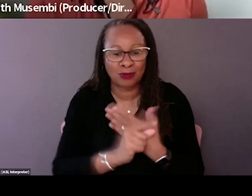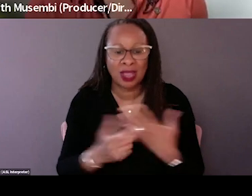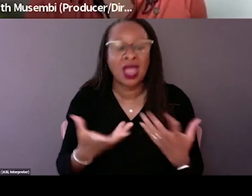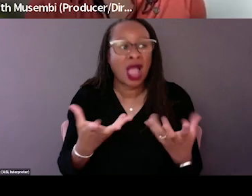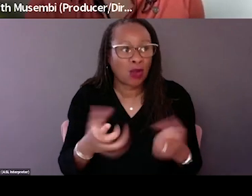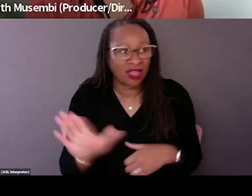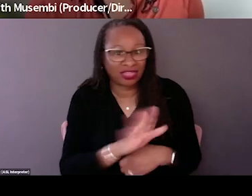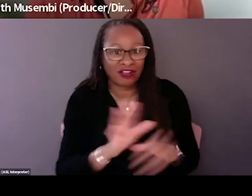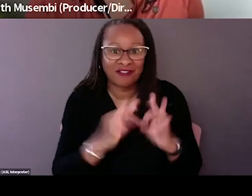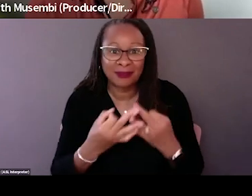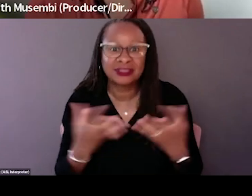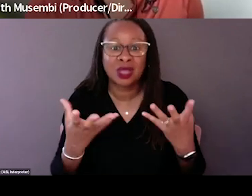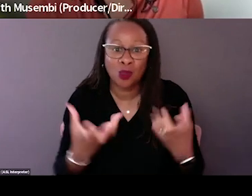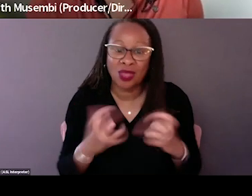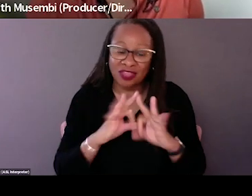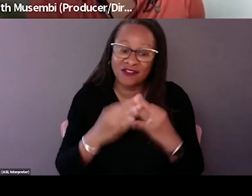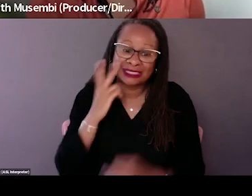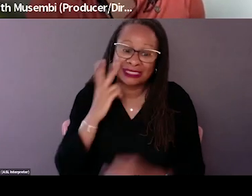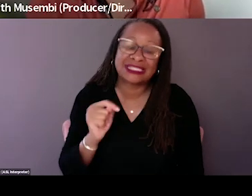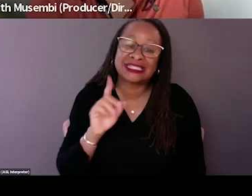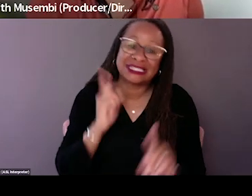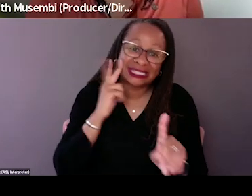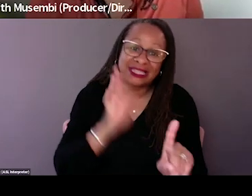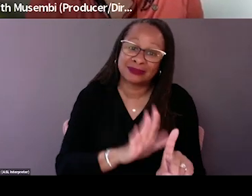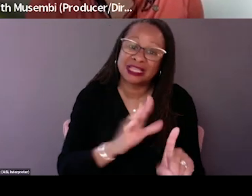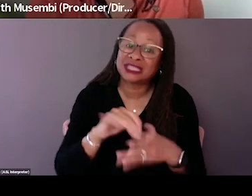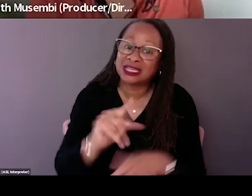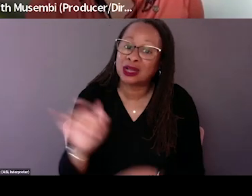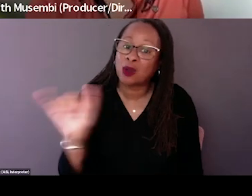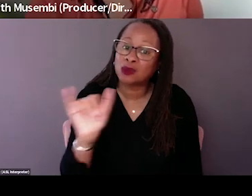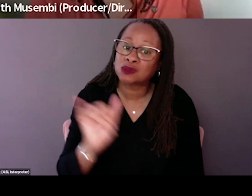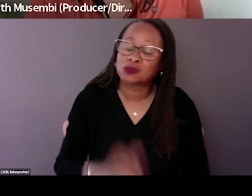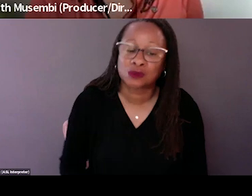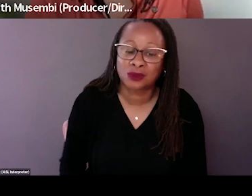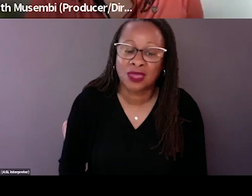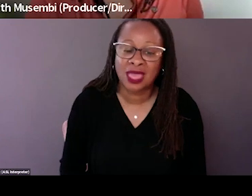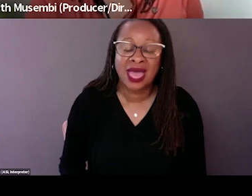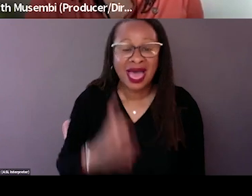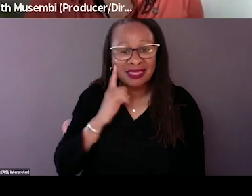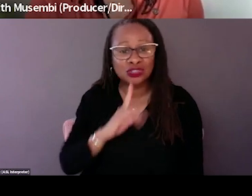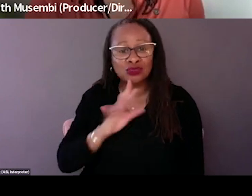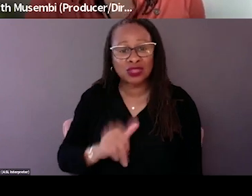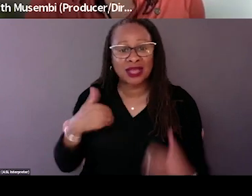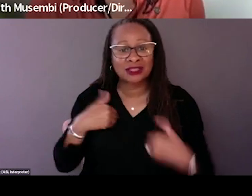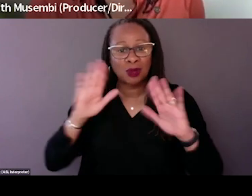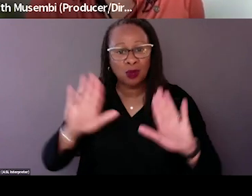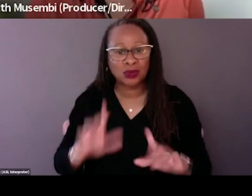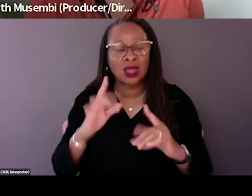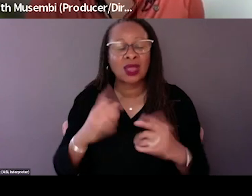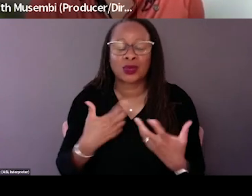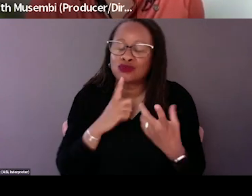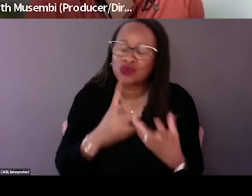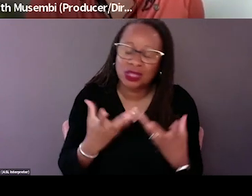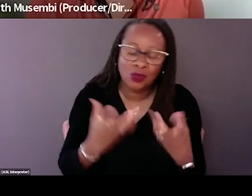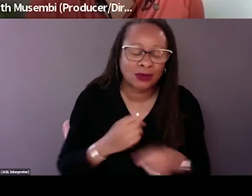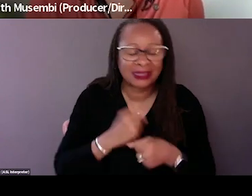their families to see it, to see themselves in it as well, which I think has been really wonderful. We desperately wanted to make this an inclusive